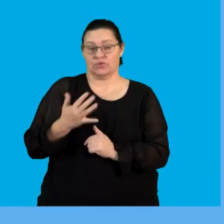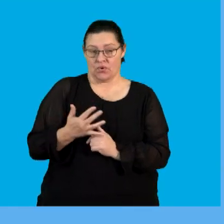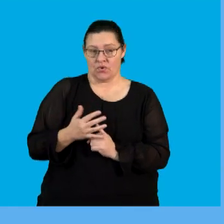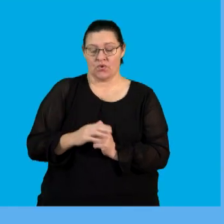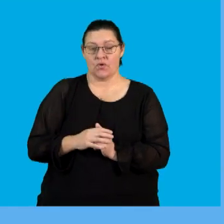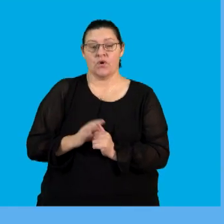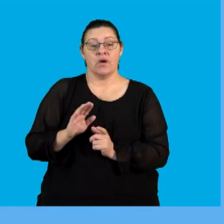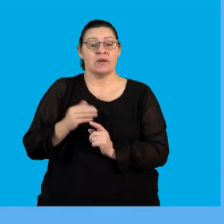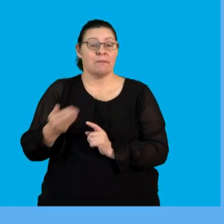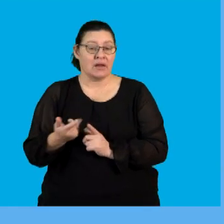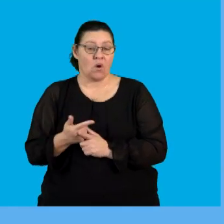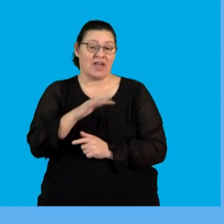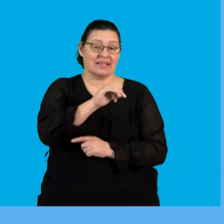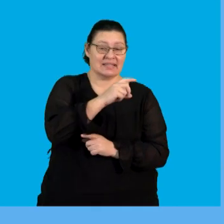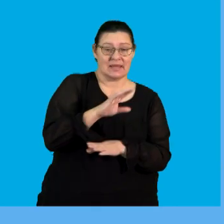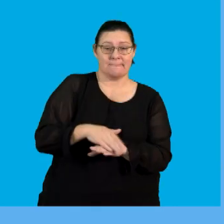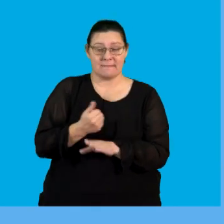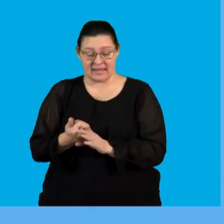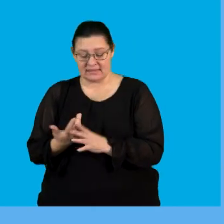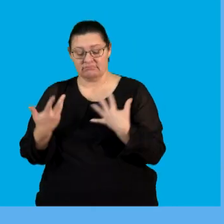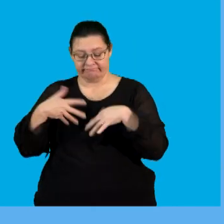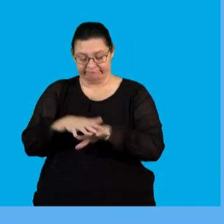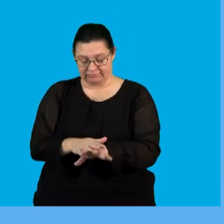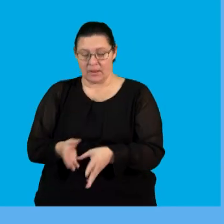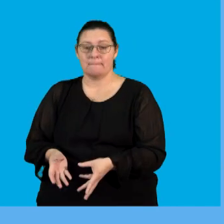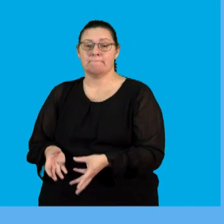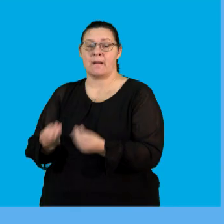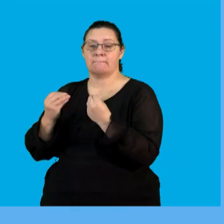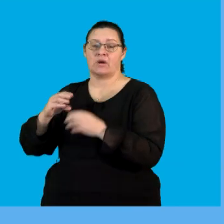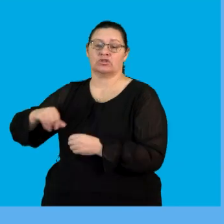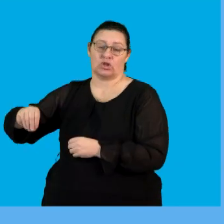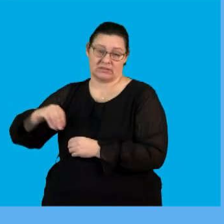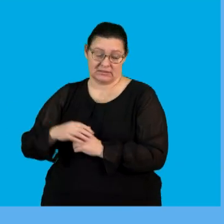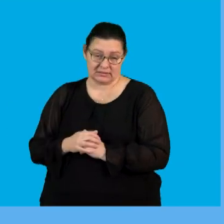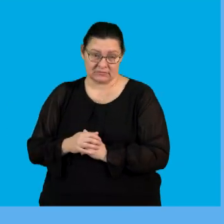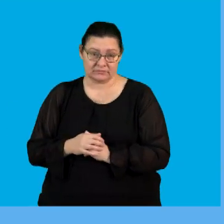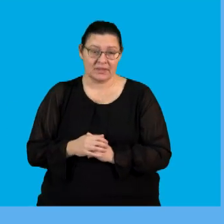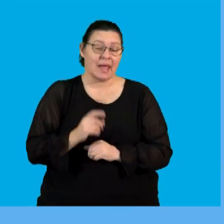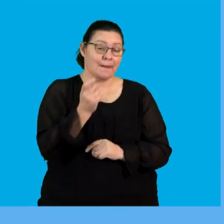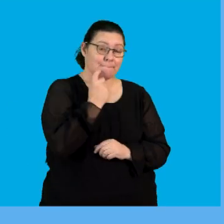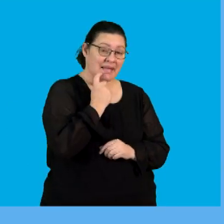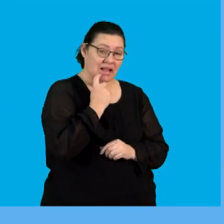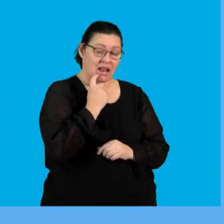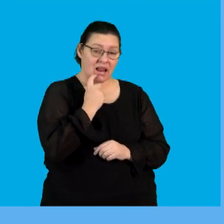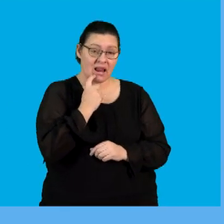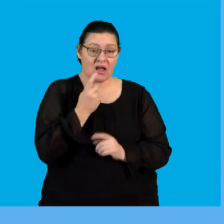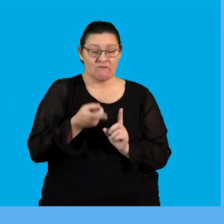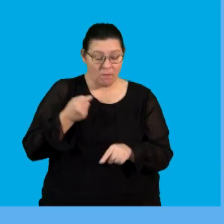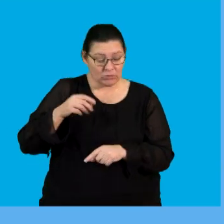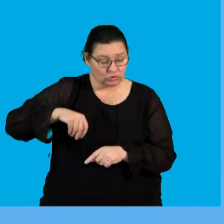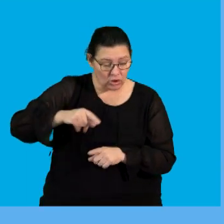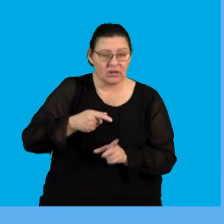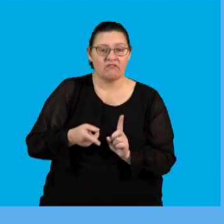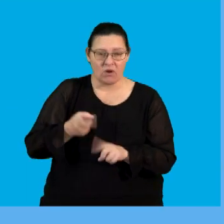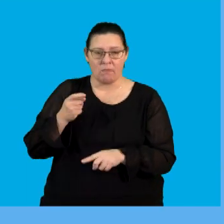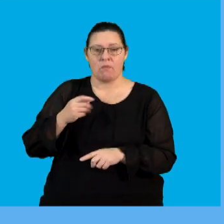we said that the remainder of the acid and the base combine to form the salt, which is our calcium nitrate. And then the metal part of the salt